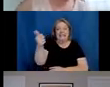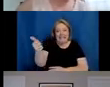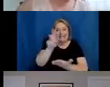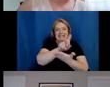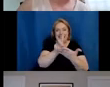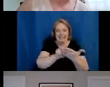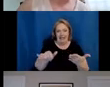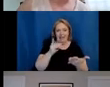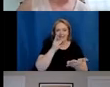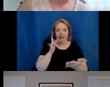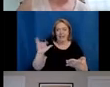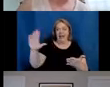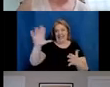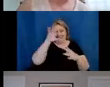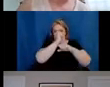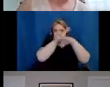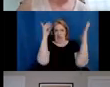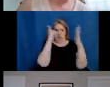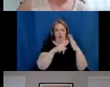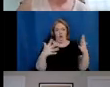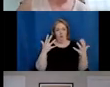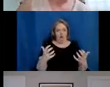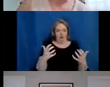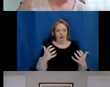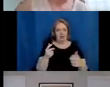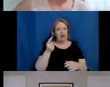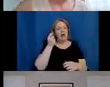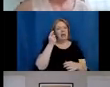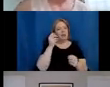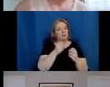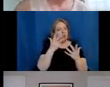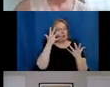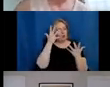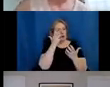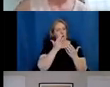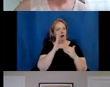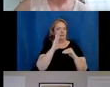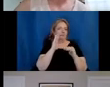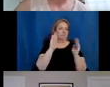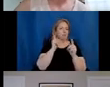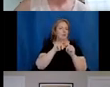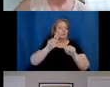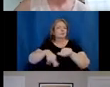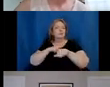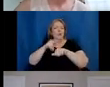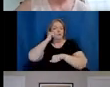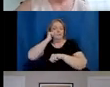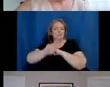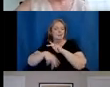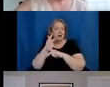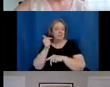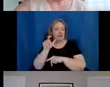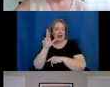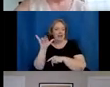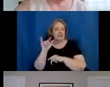his vision for what he wanted. It is a little bit darker than a typical gallery. So sometimes visitors will comment that